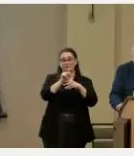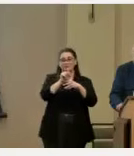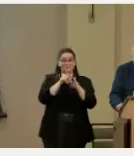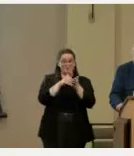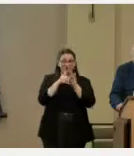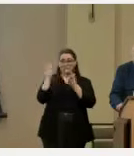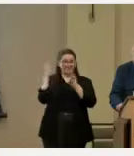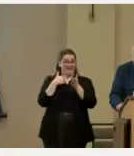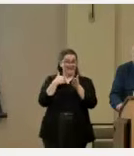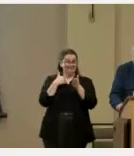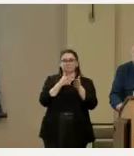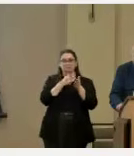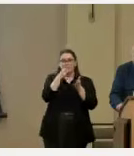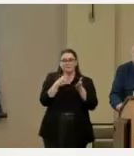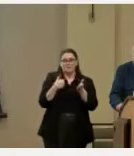blood clot.